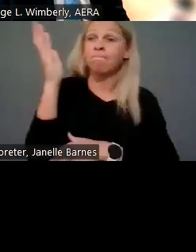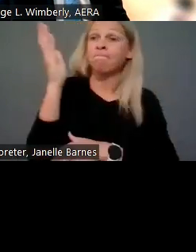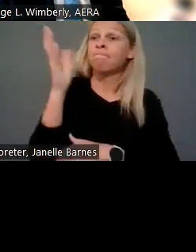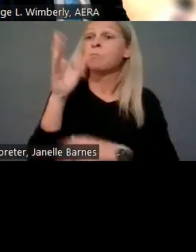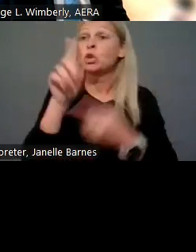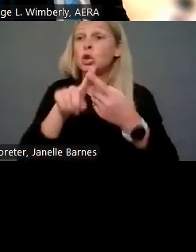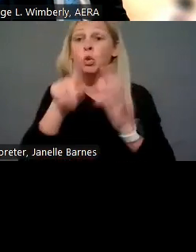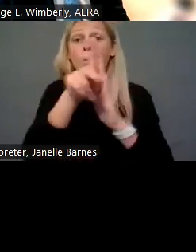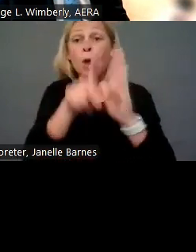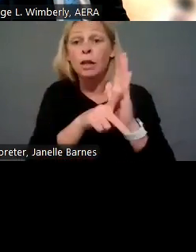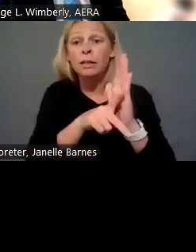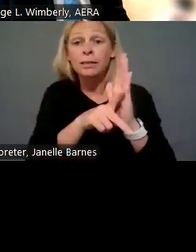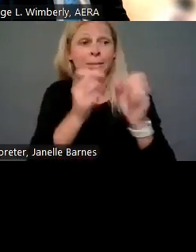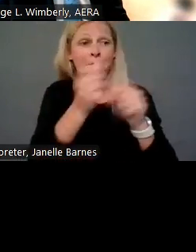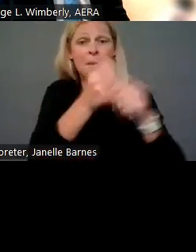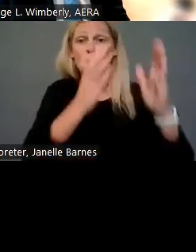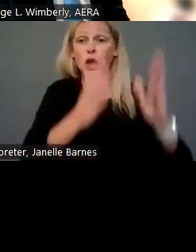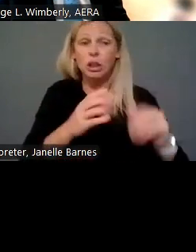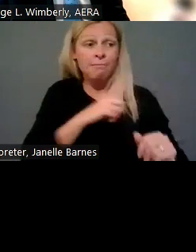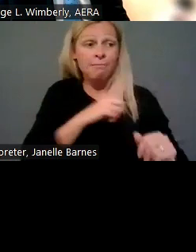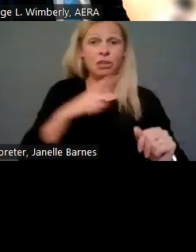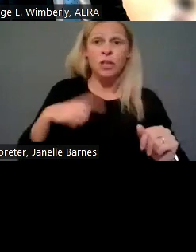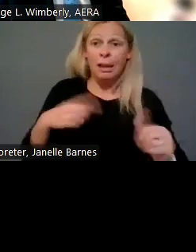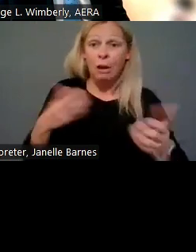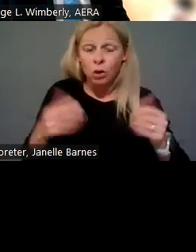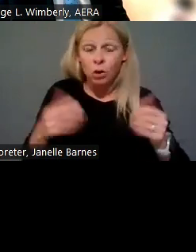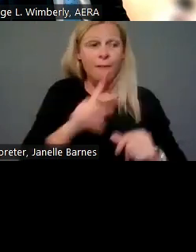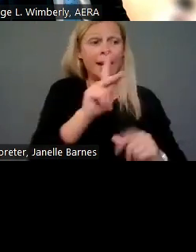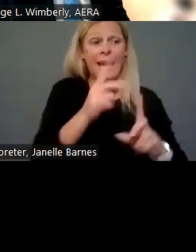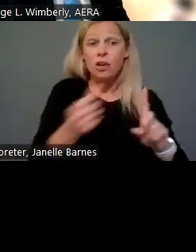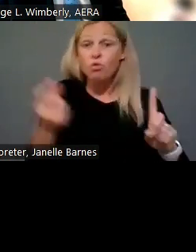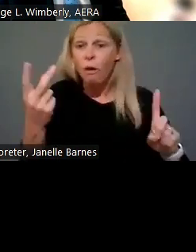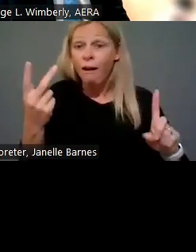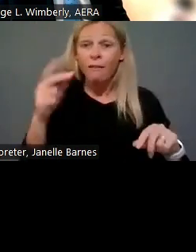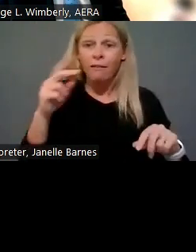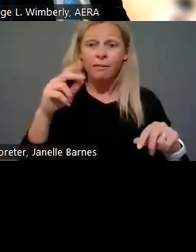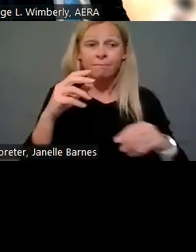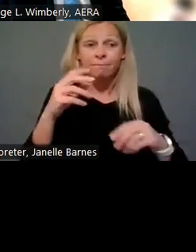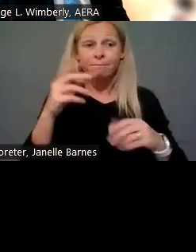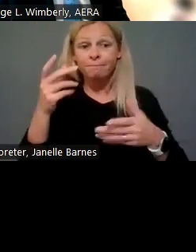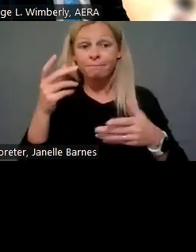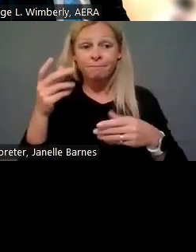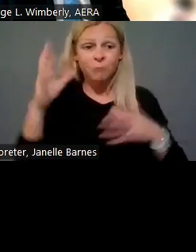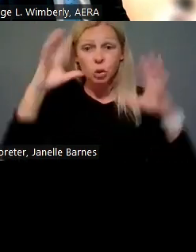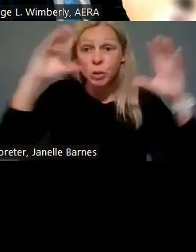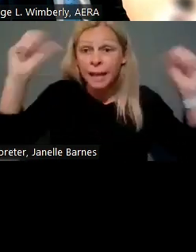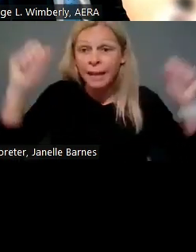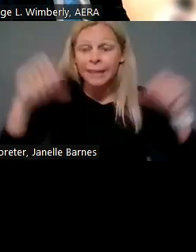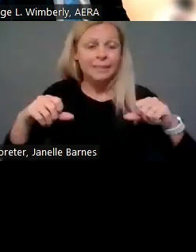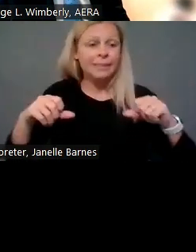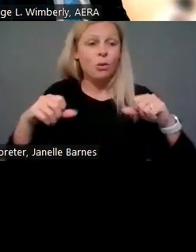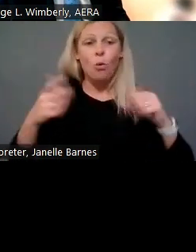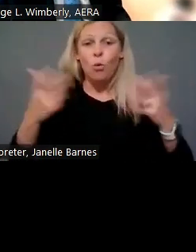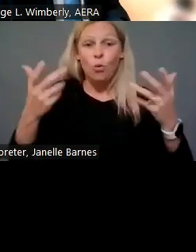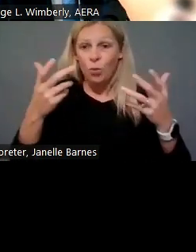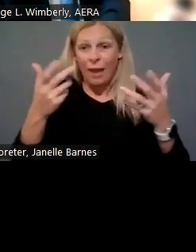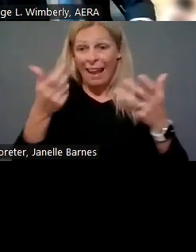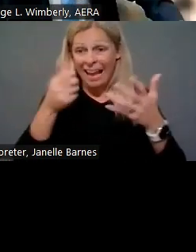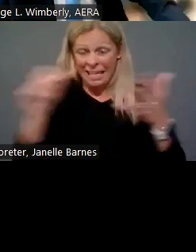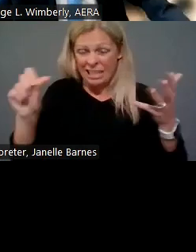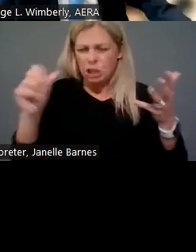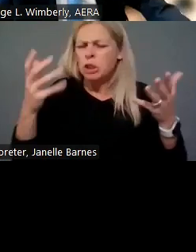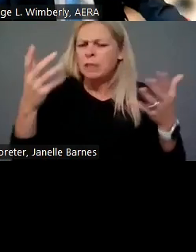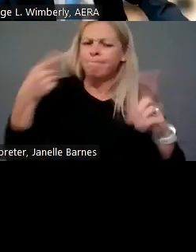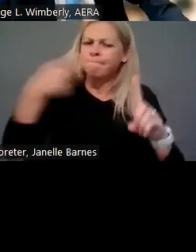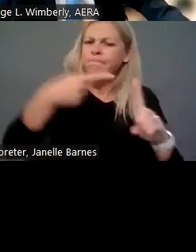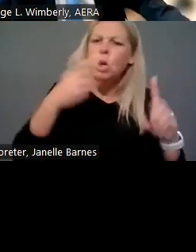legislators, or K-12 superintendents, for example, or teachers? So that's always important to be very, very clear